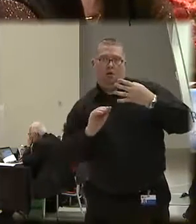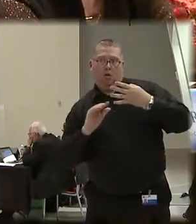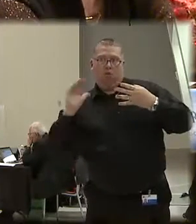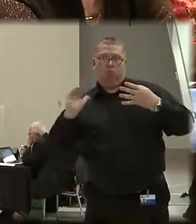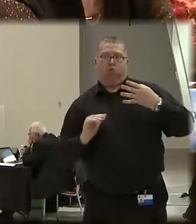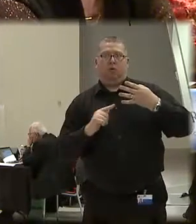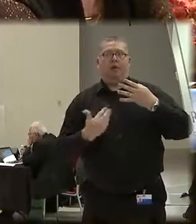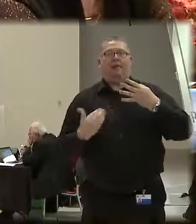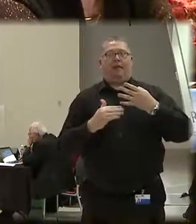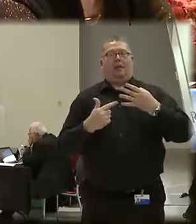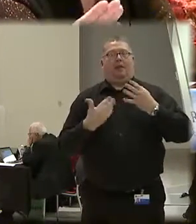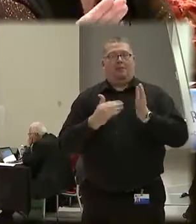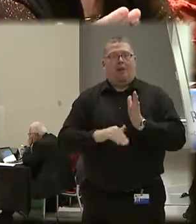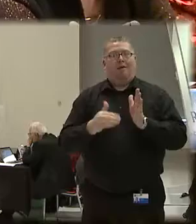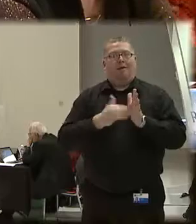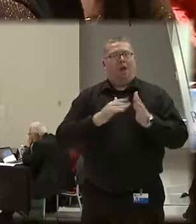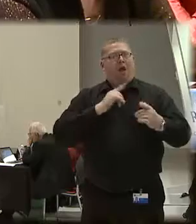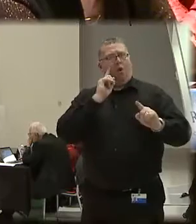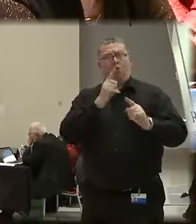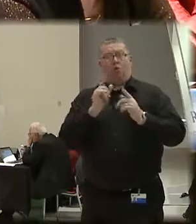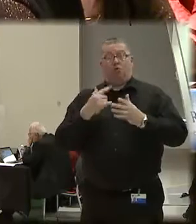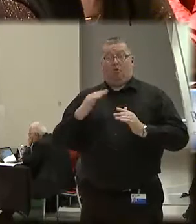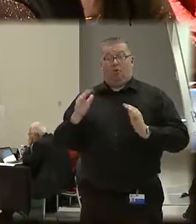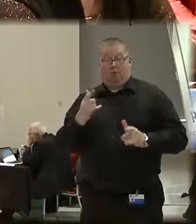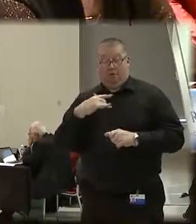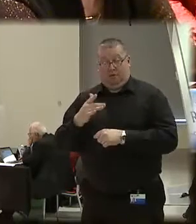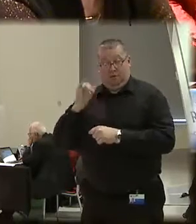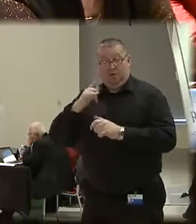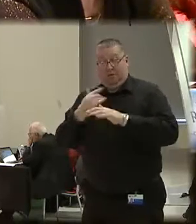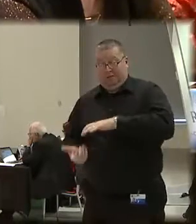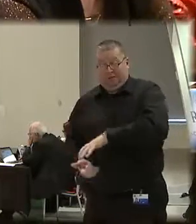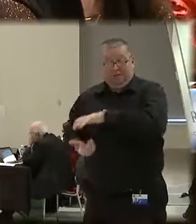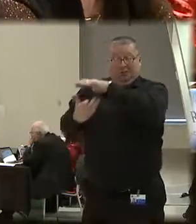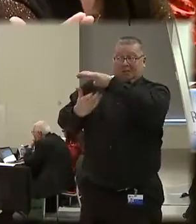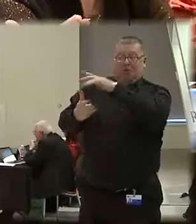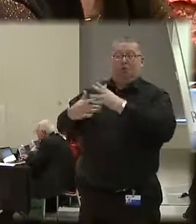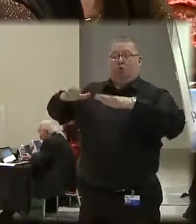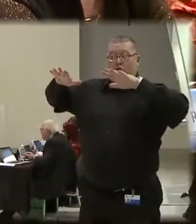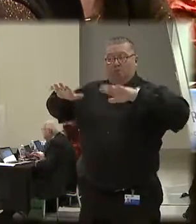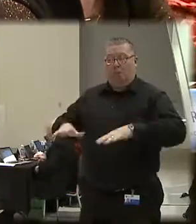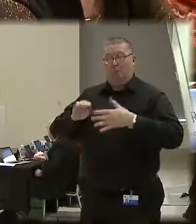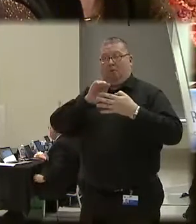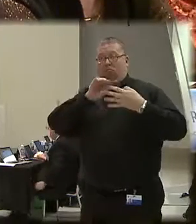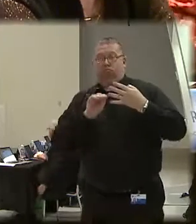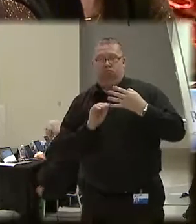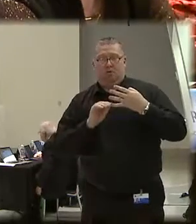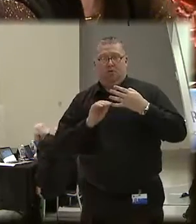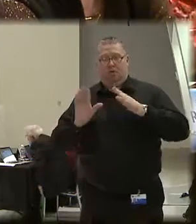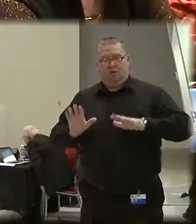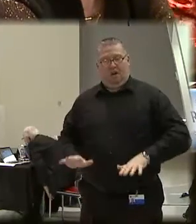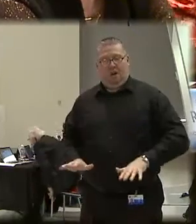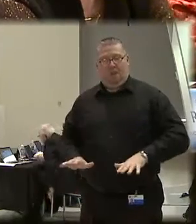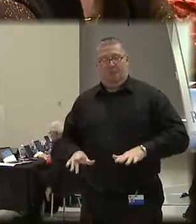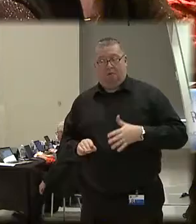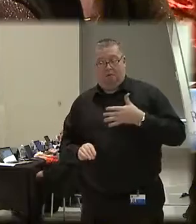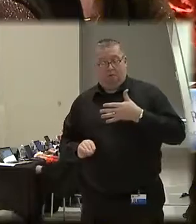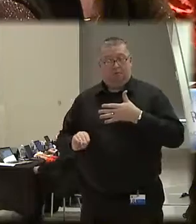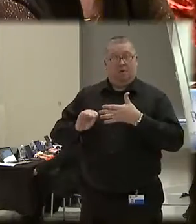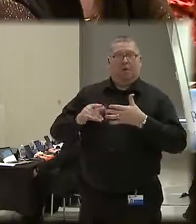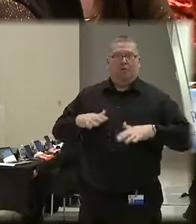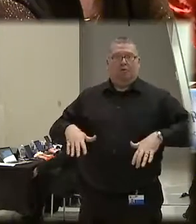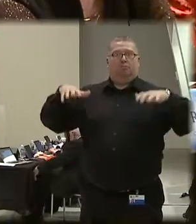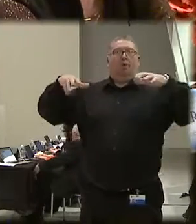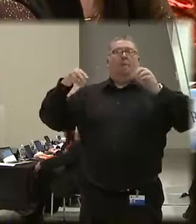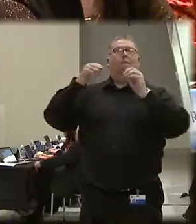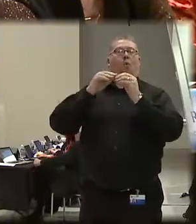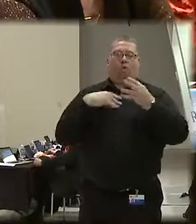and everything else. So we talked about de-escalation in another context earlier. It's equally important during a mass demonstration. If you do